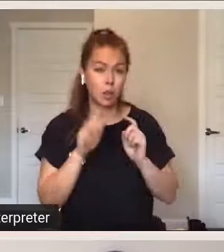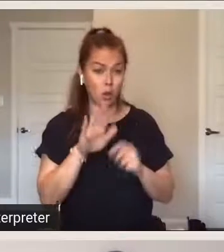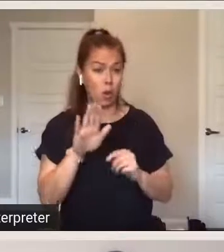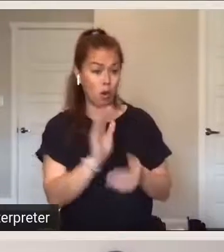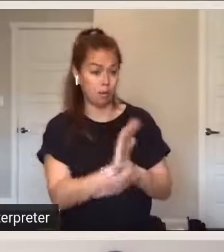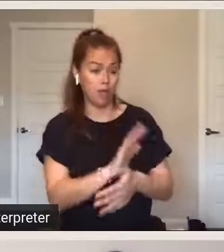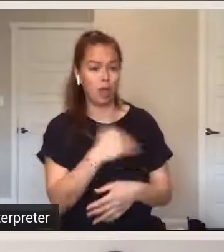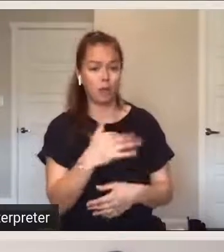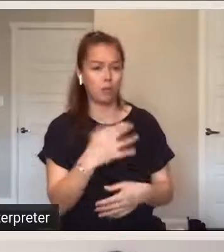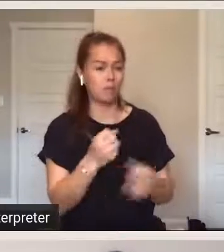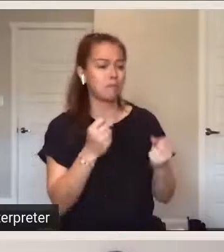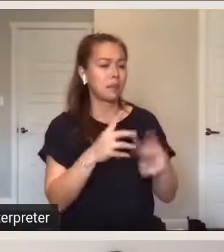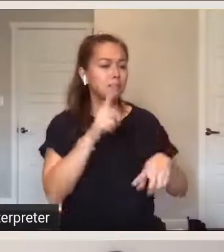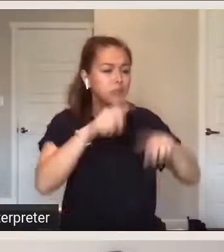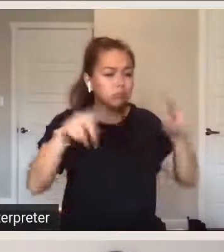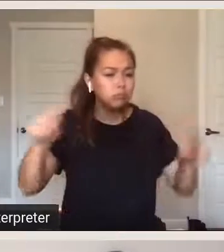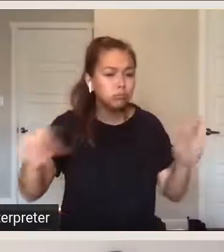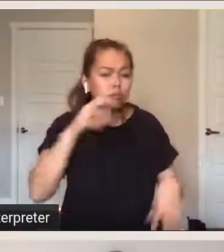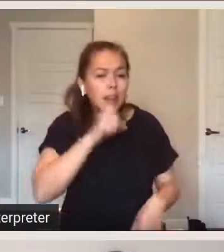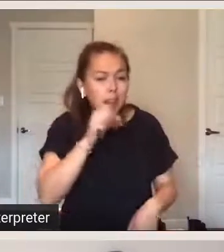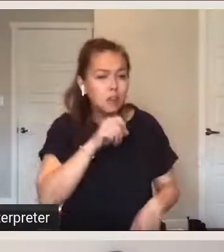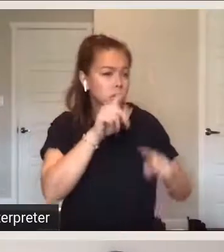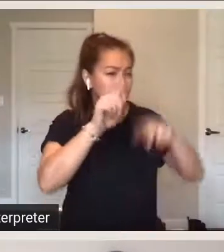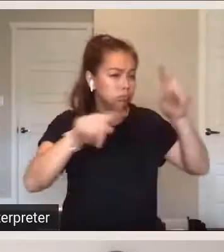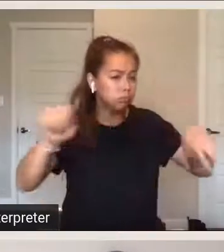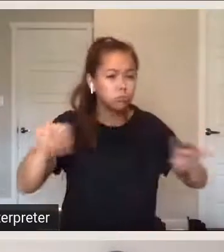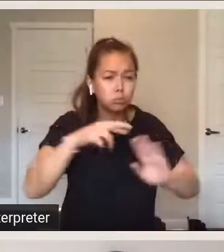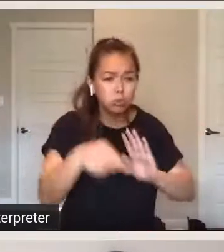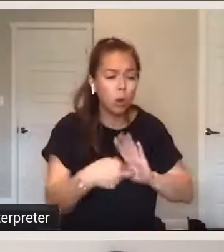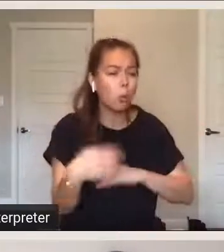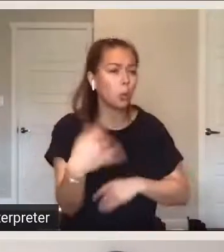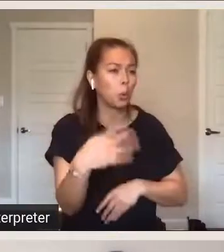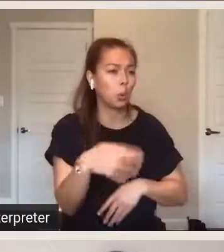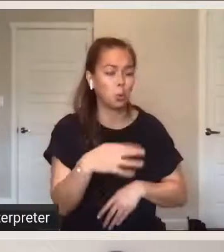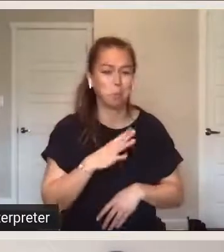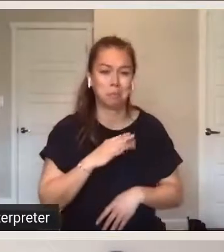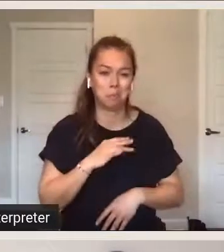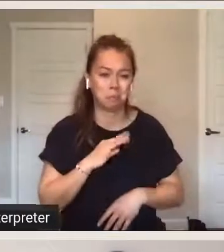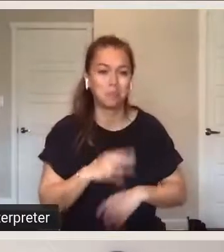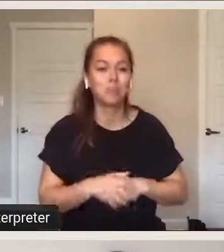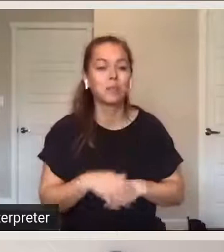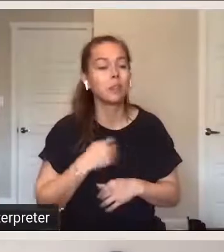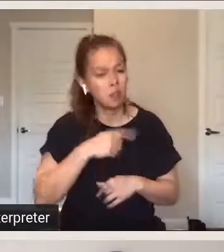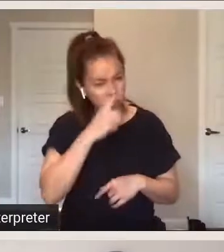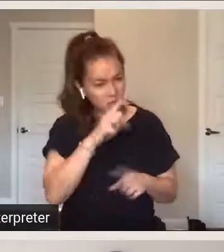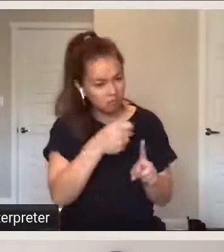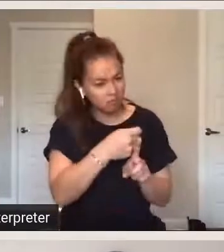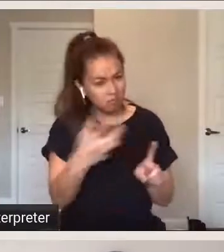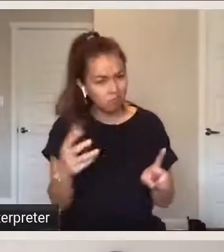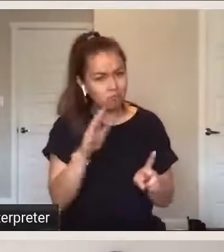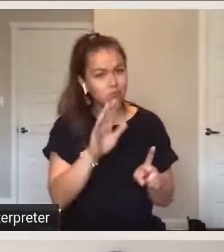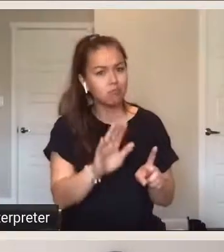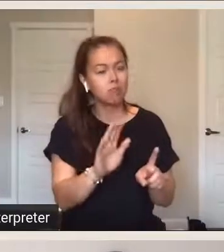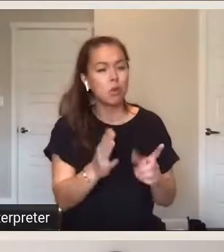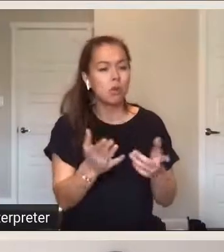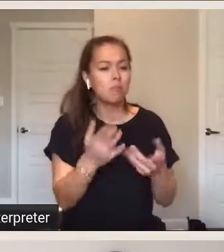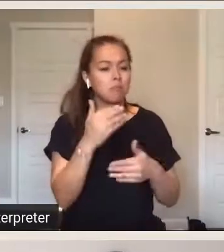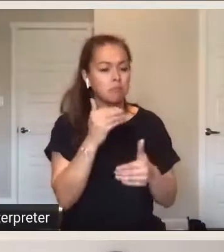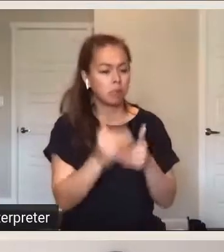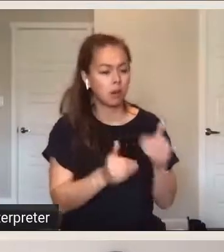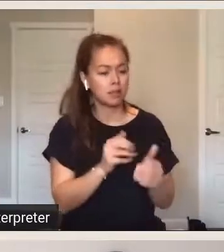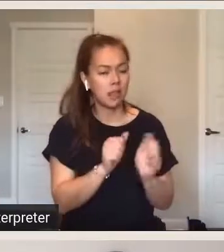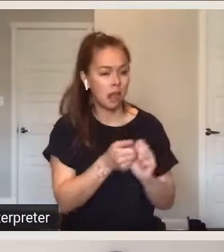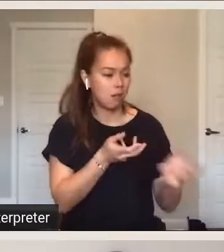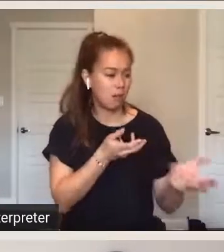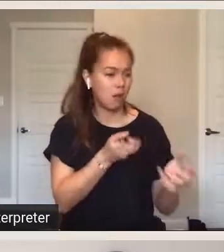So can you start with just sharing kind of what your process was working with family and friends on this